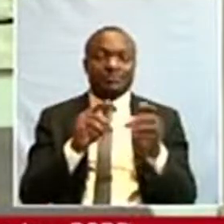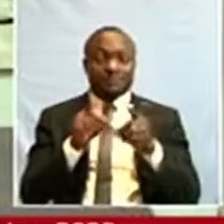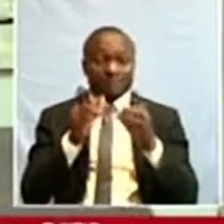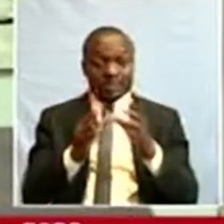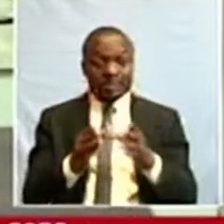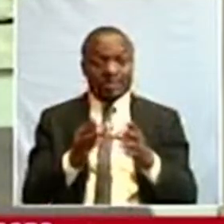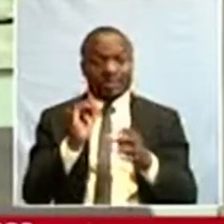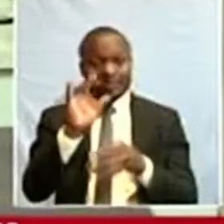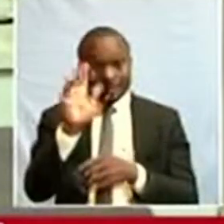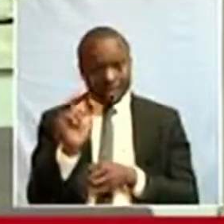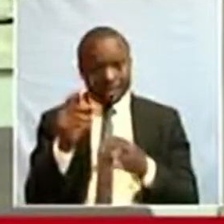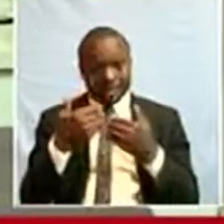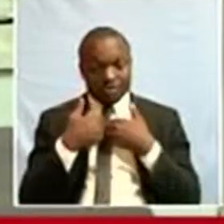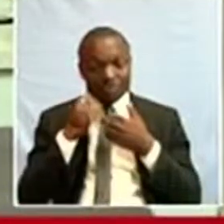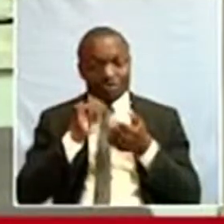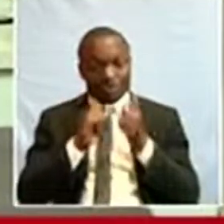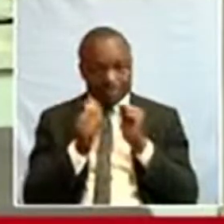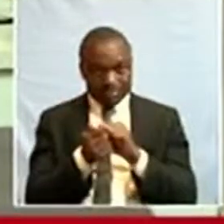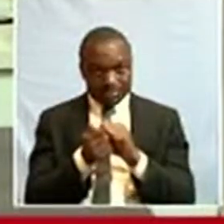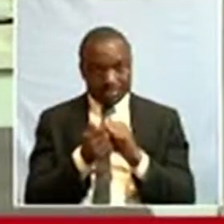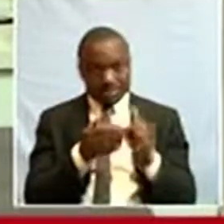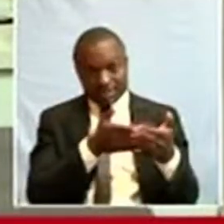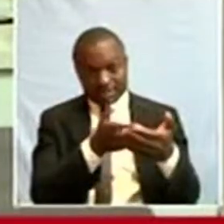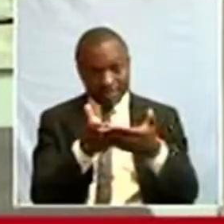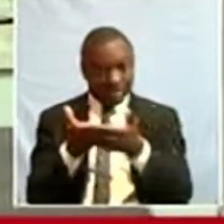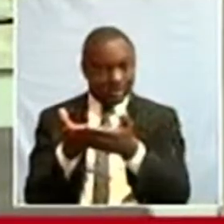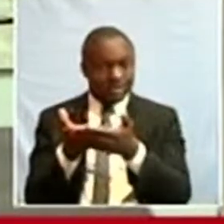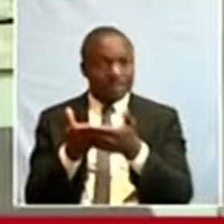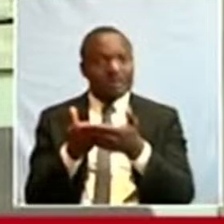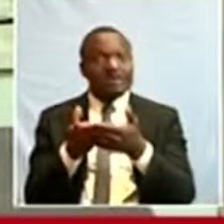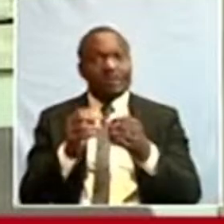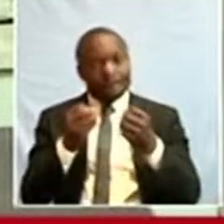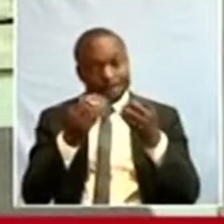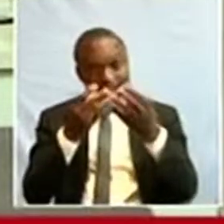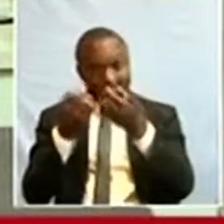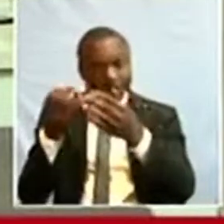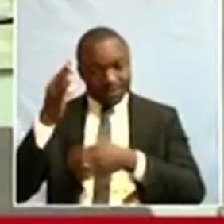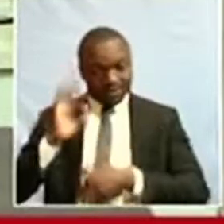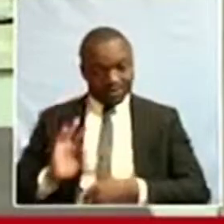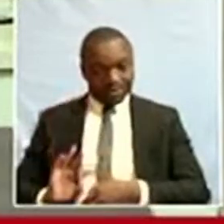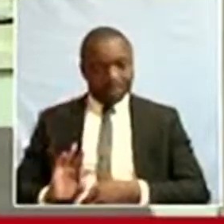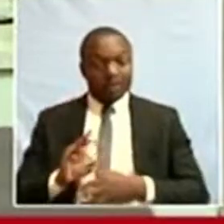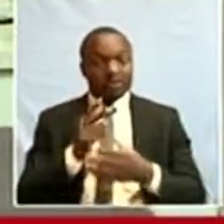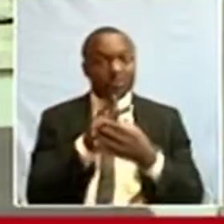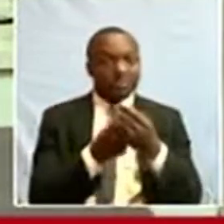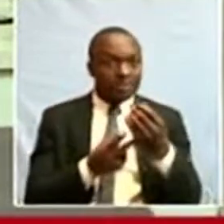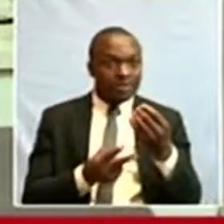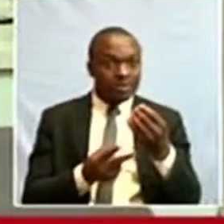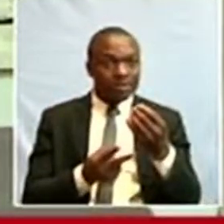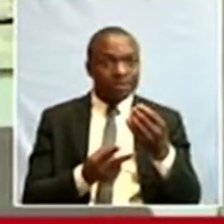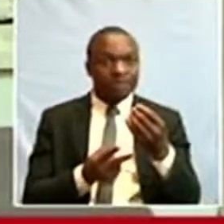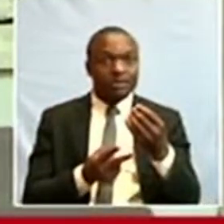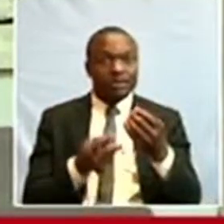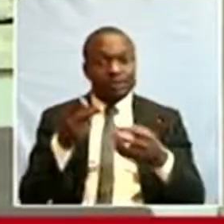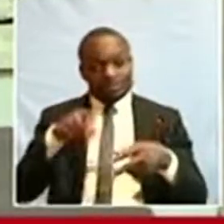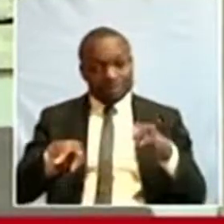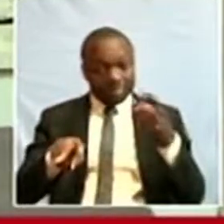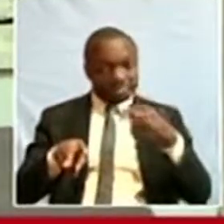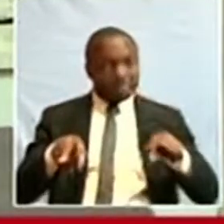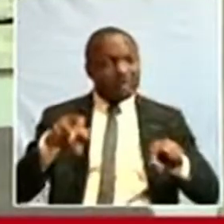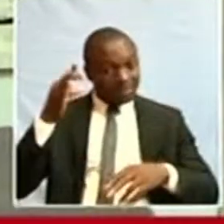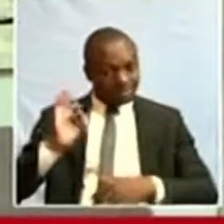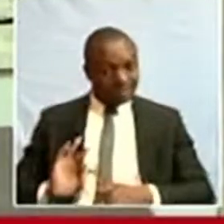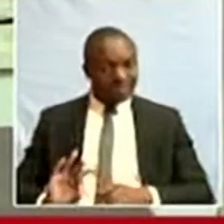because we have a problem where there's multiple beneficiation from both the or dual beneficiation from both